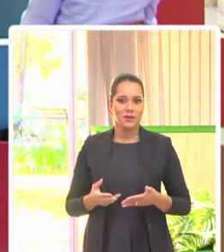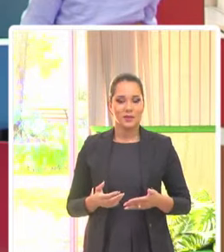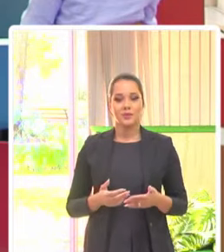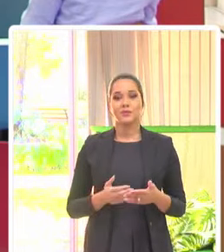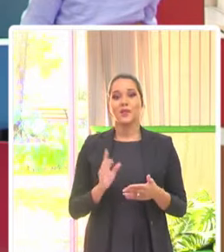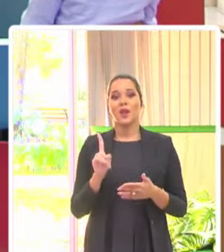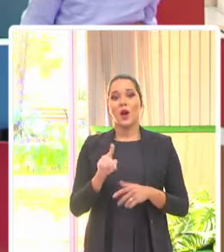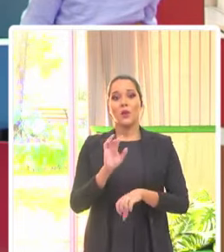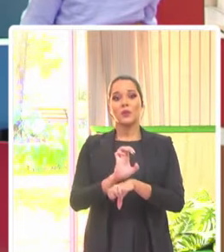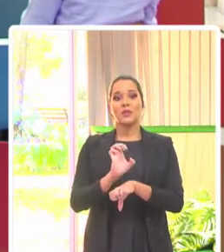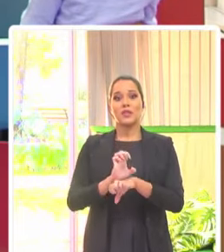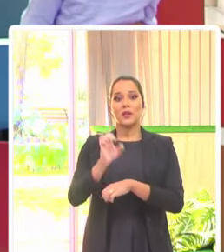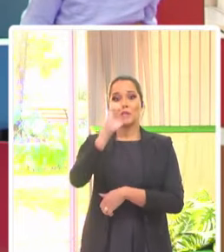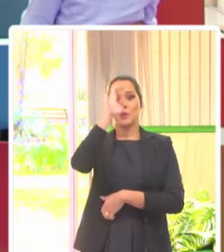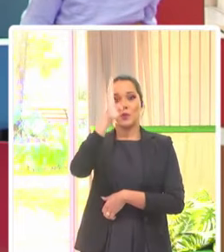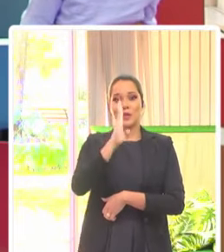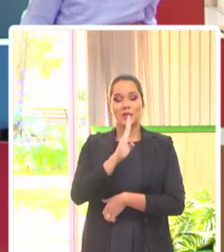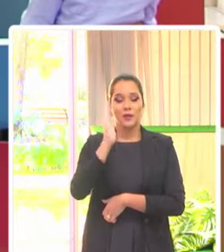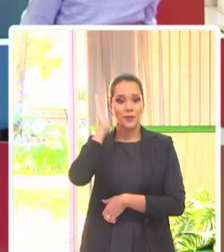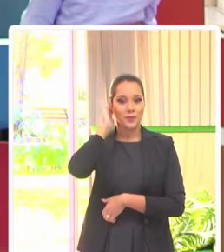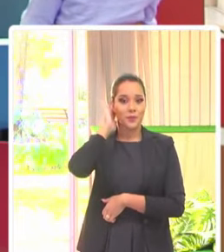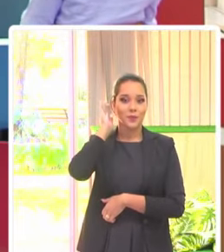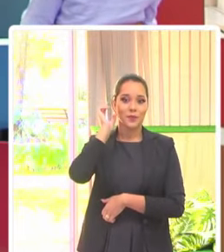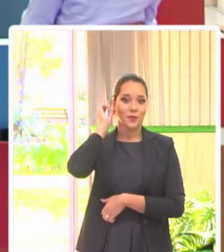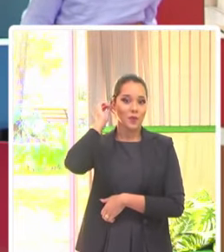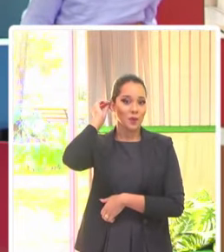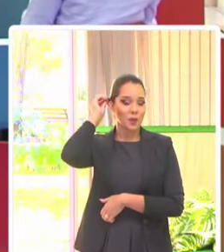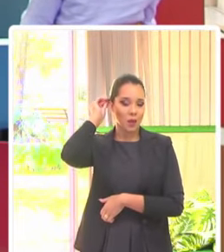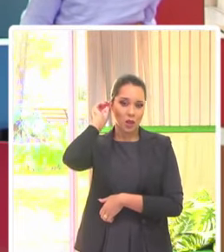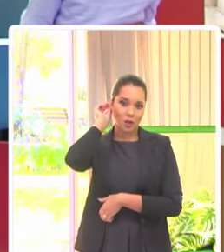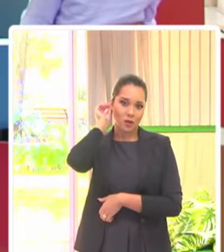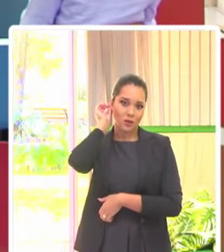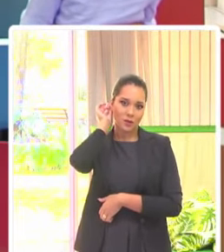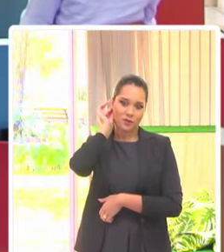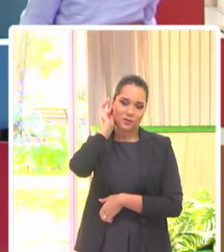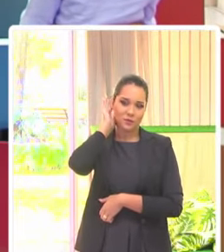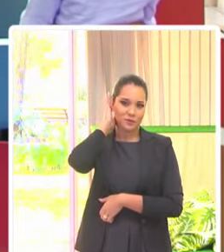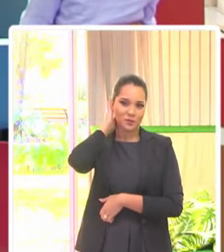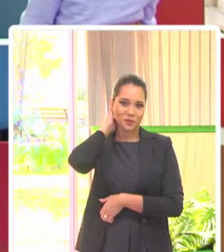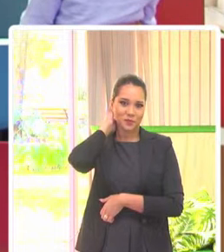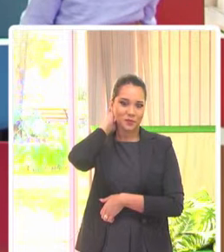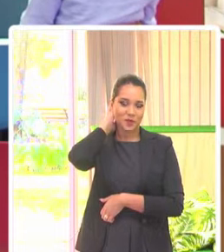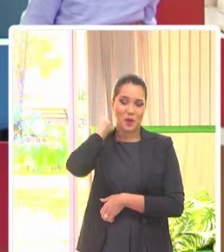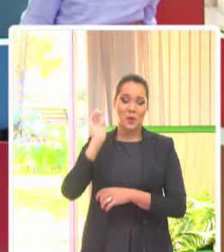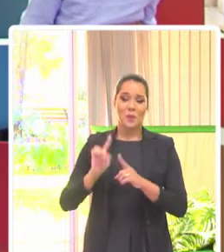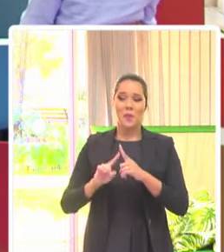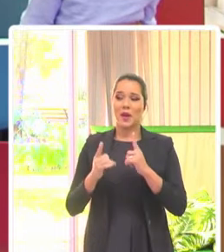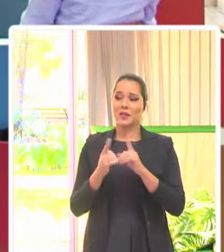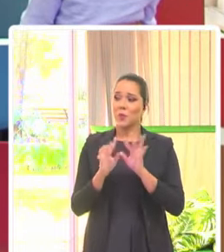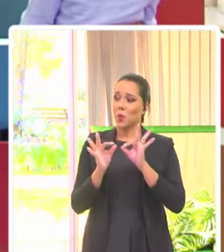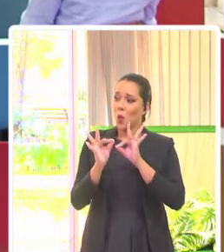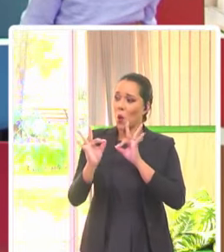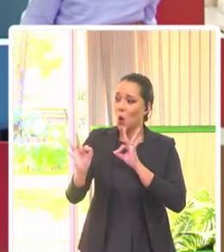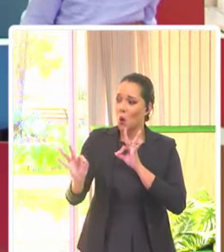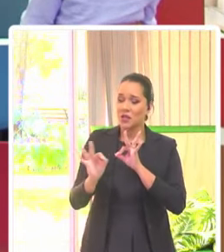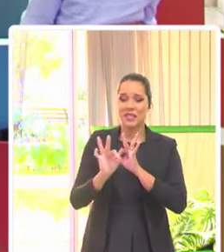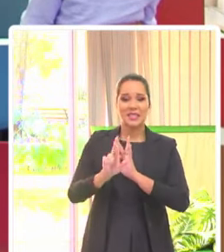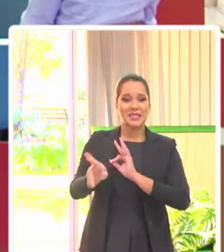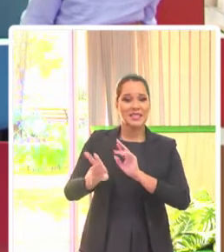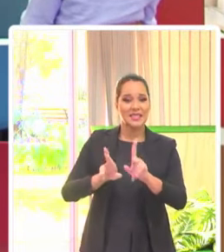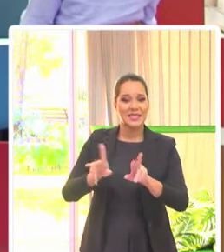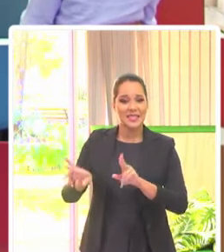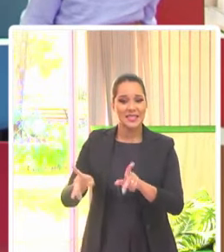country, but it's really far. There is a different logistic to be achieved by people.